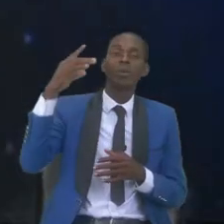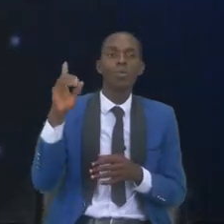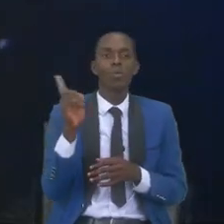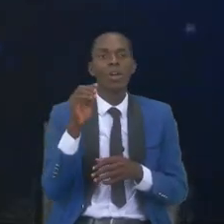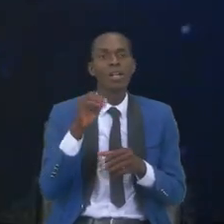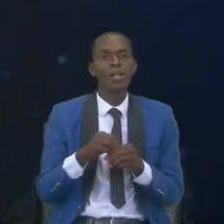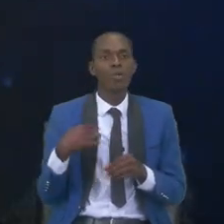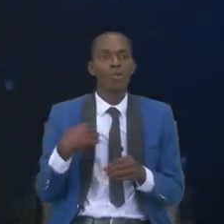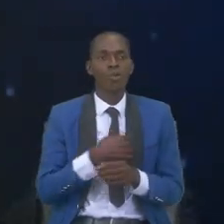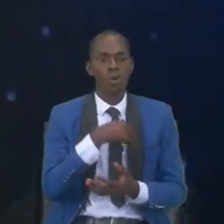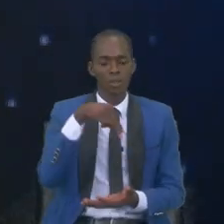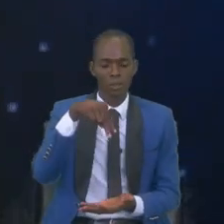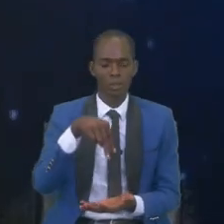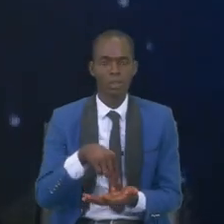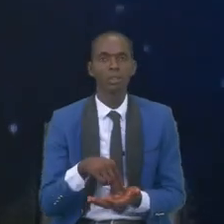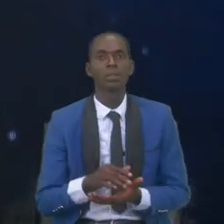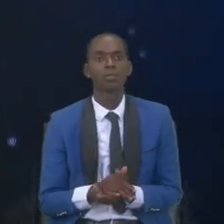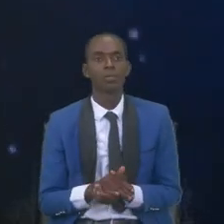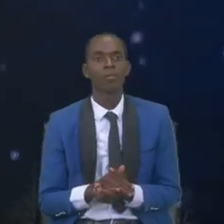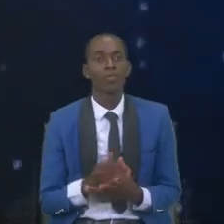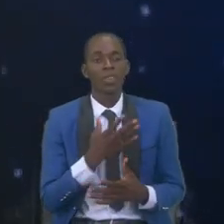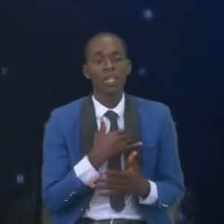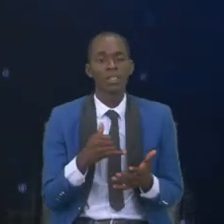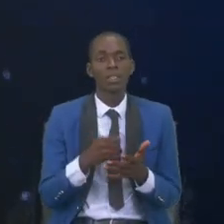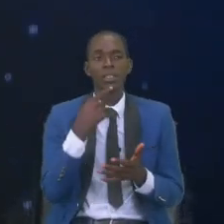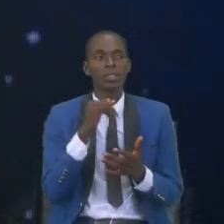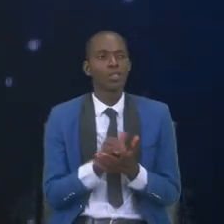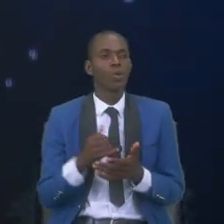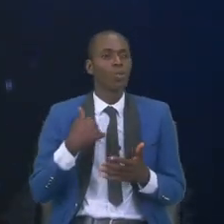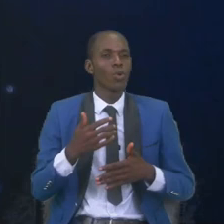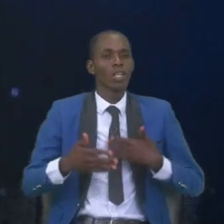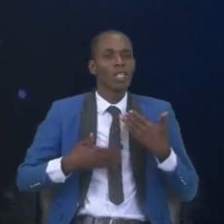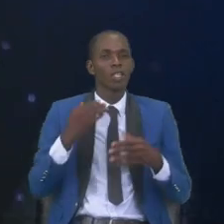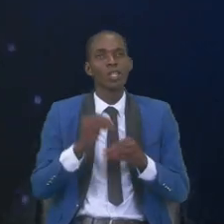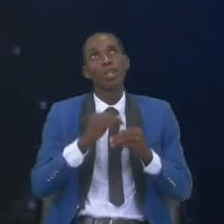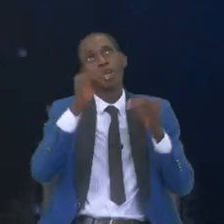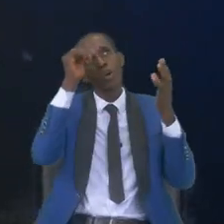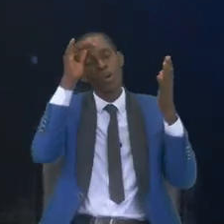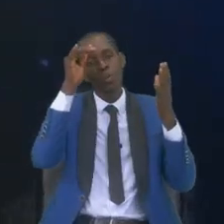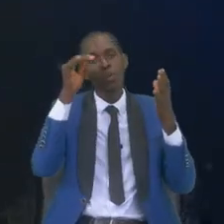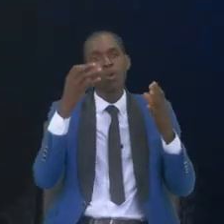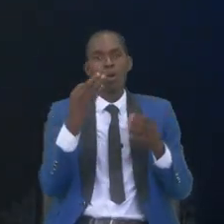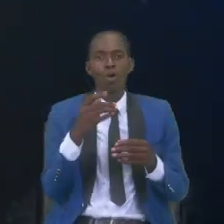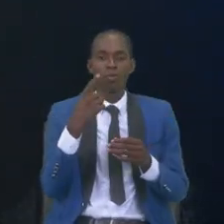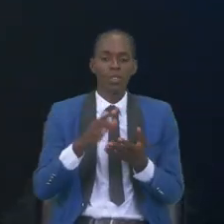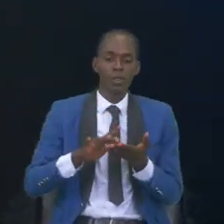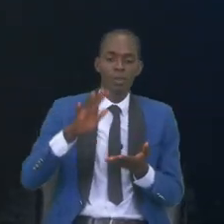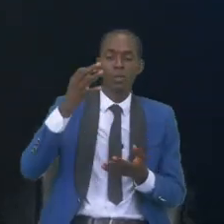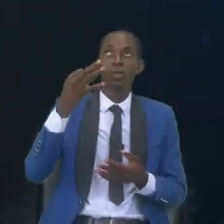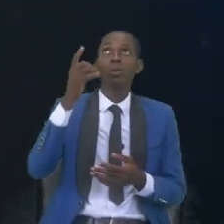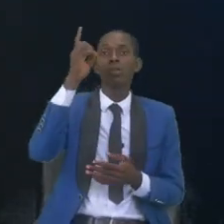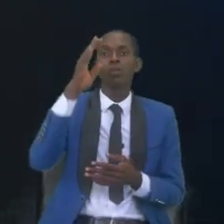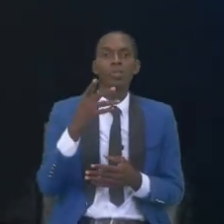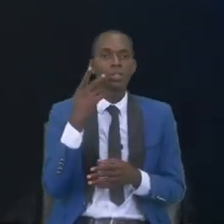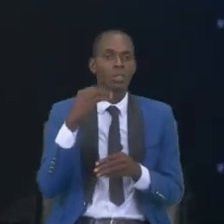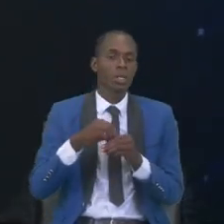we stand. And he says we rejoice in hope of the glory of God. Look at verse